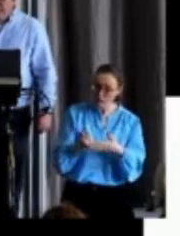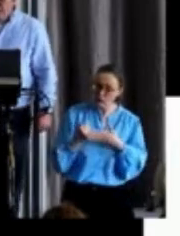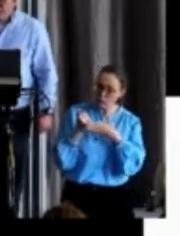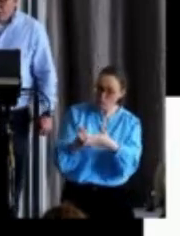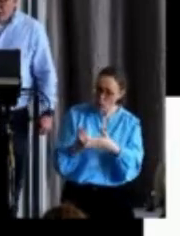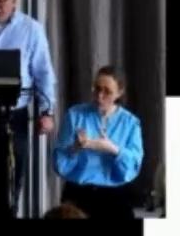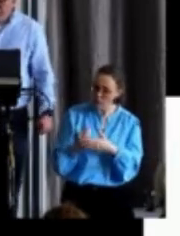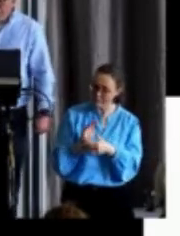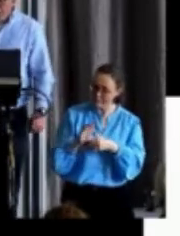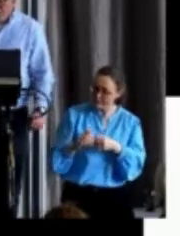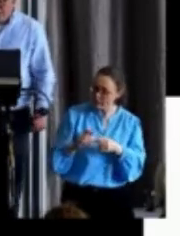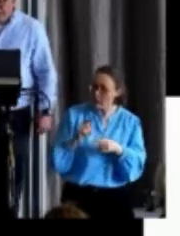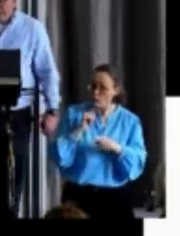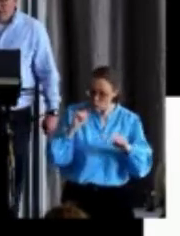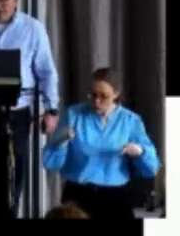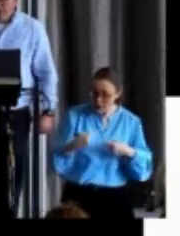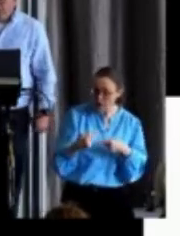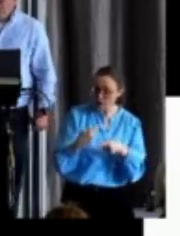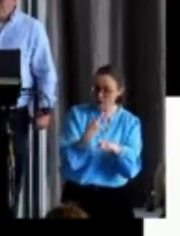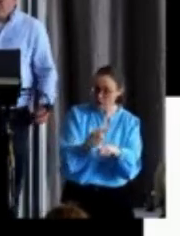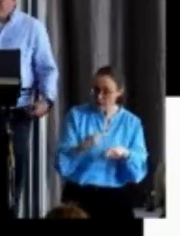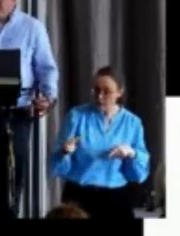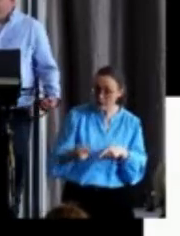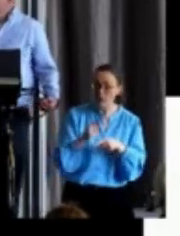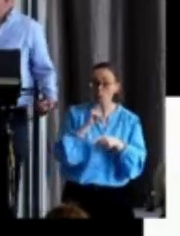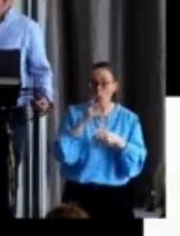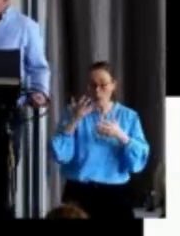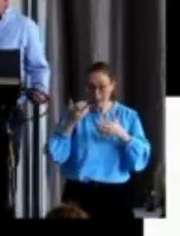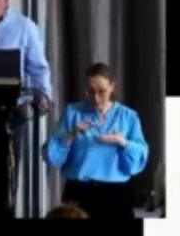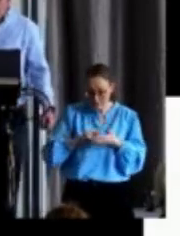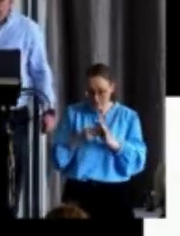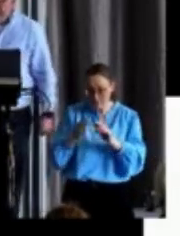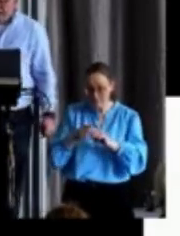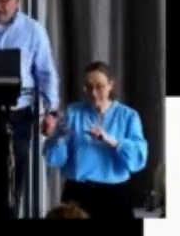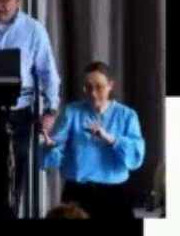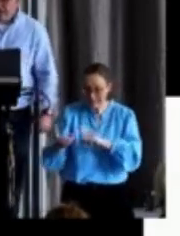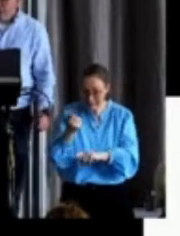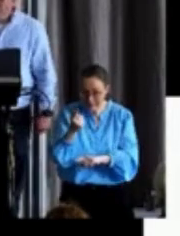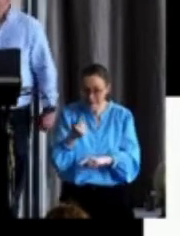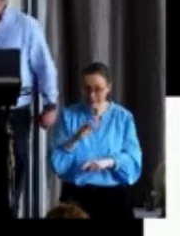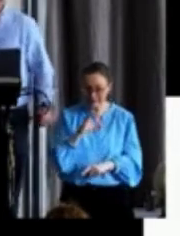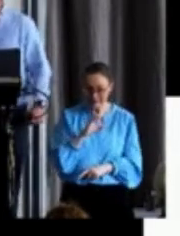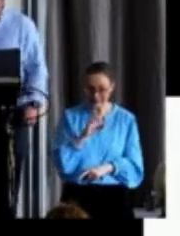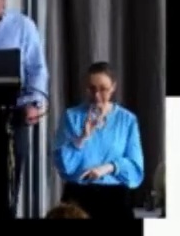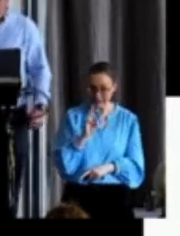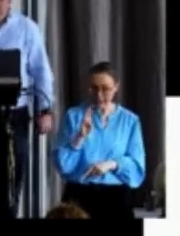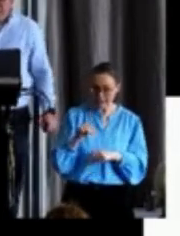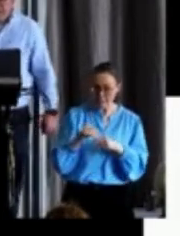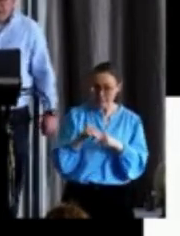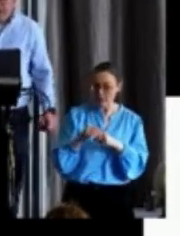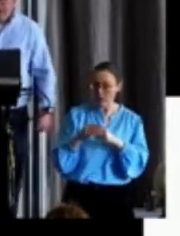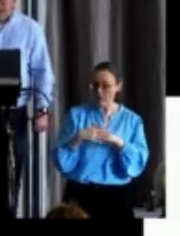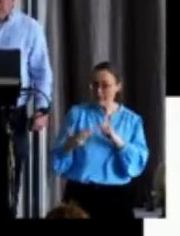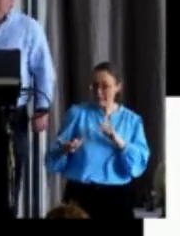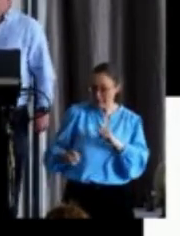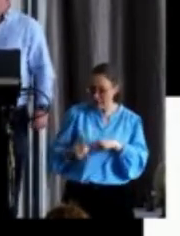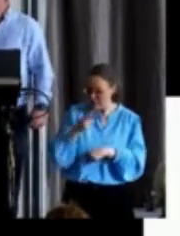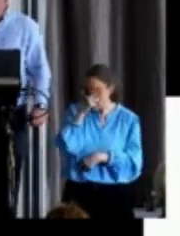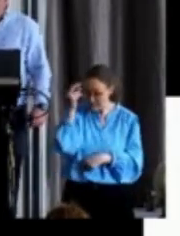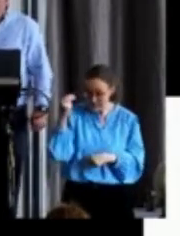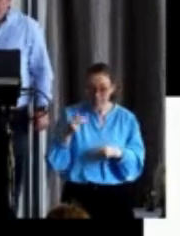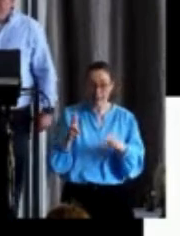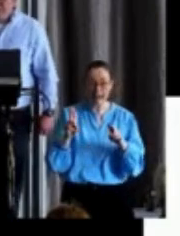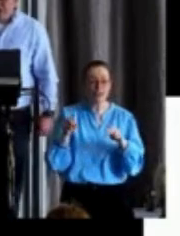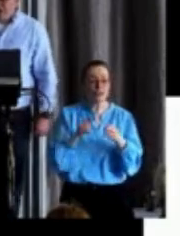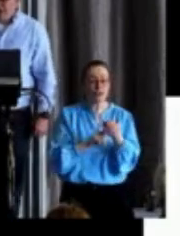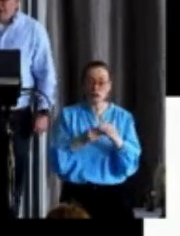the challenges remain. However, there are current blueprints for success, mainly the CDM of diabetes, for example, and using